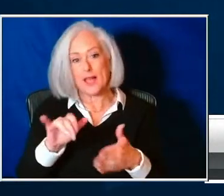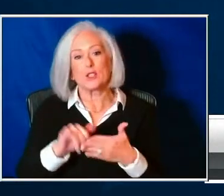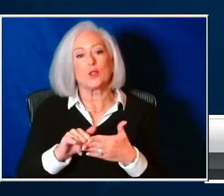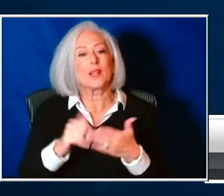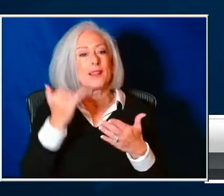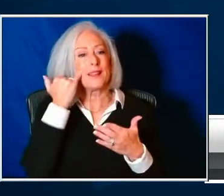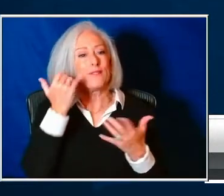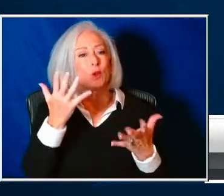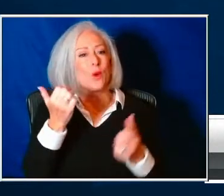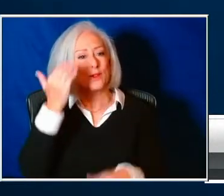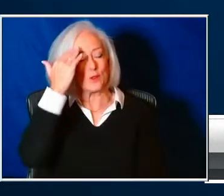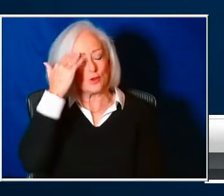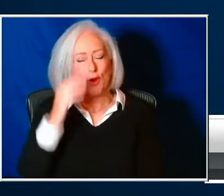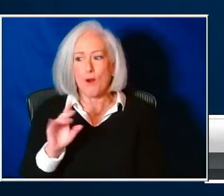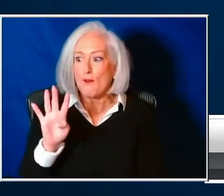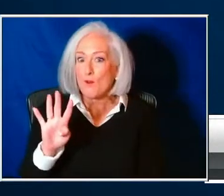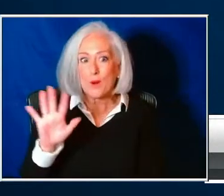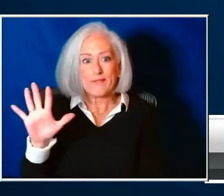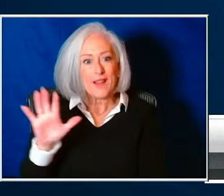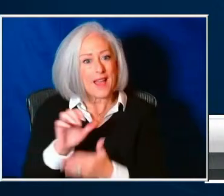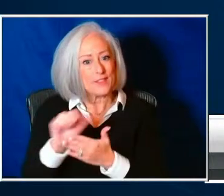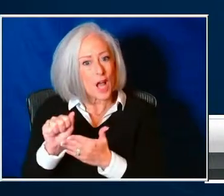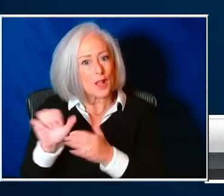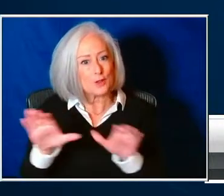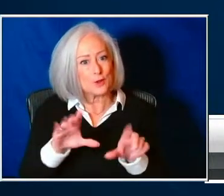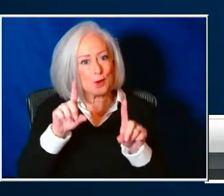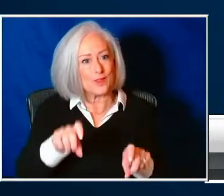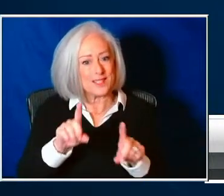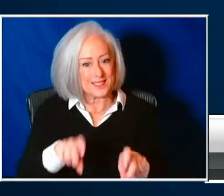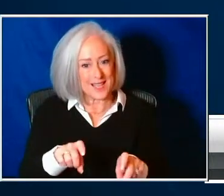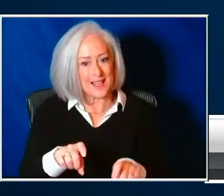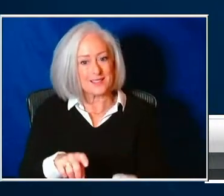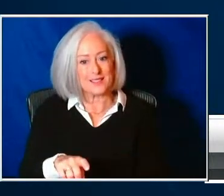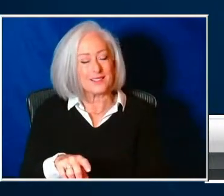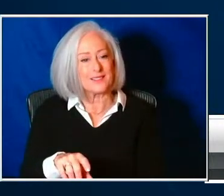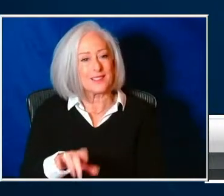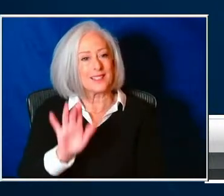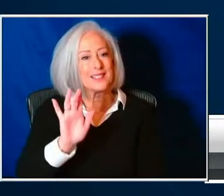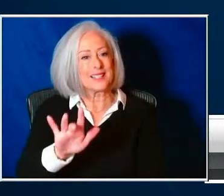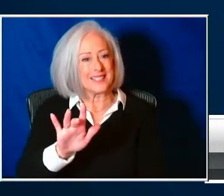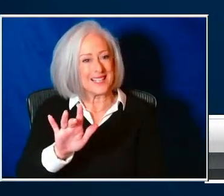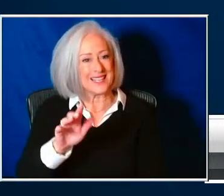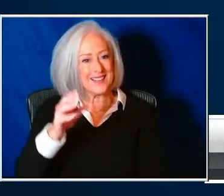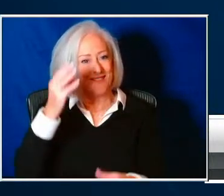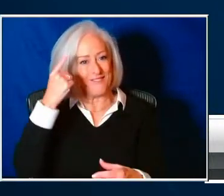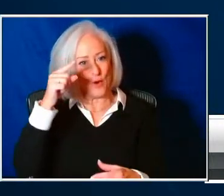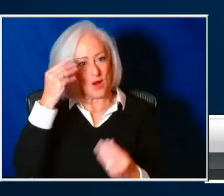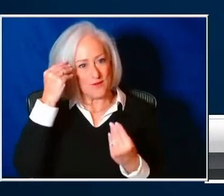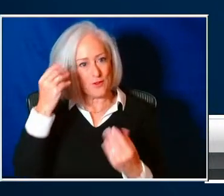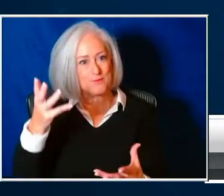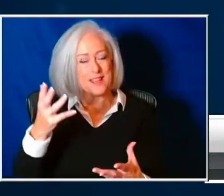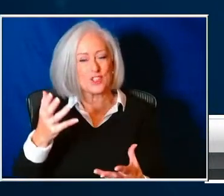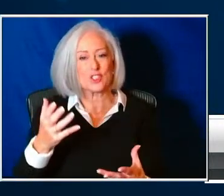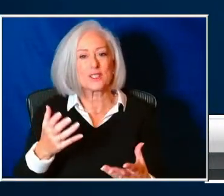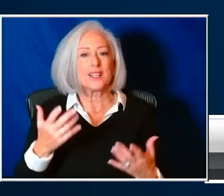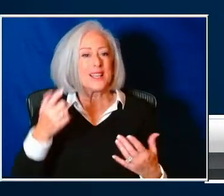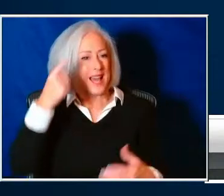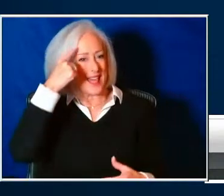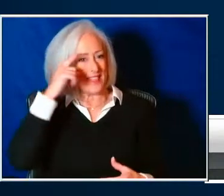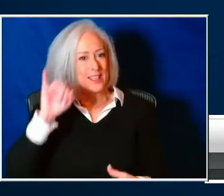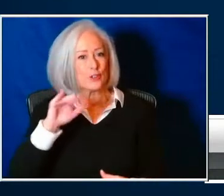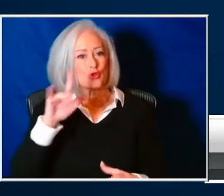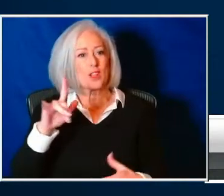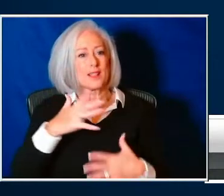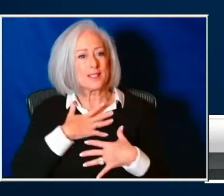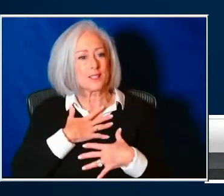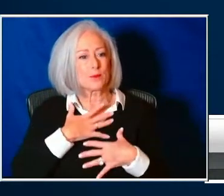that test. You can click on the information right there on your screen for more information how to do that. Jill's doing some breathing, I guess, right now, so that they